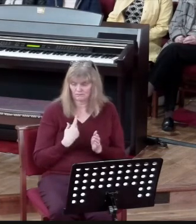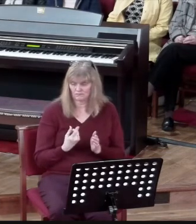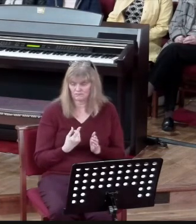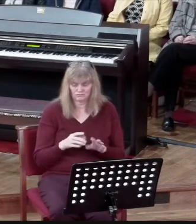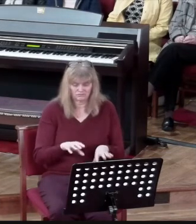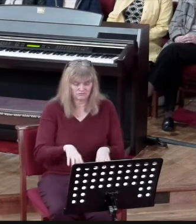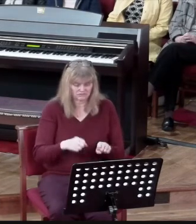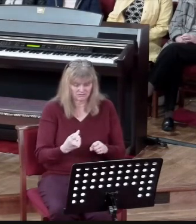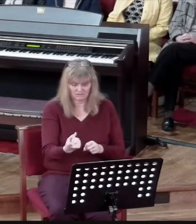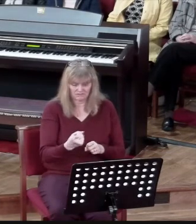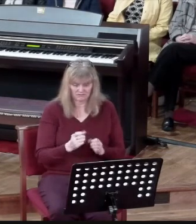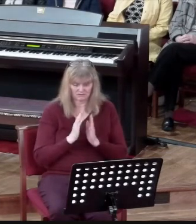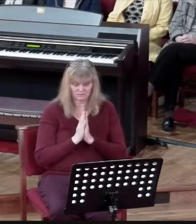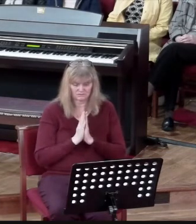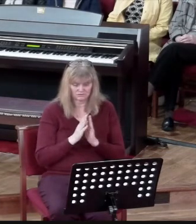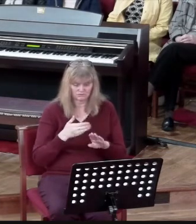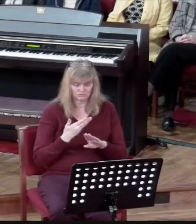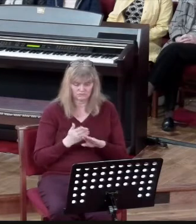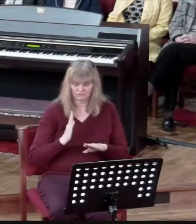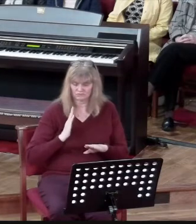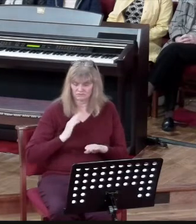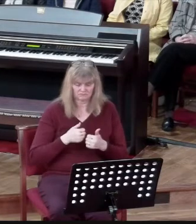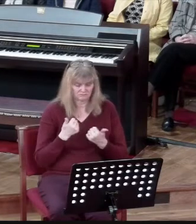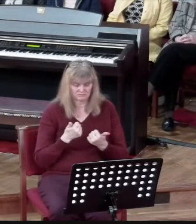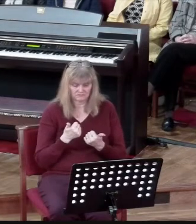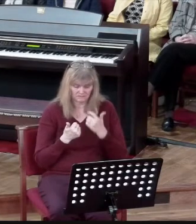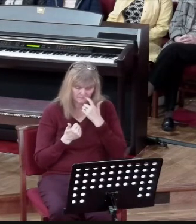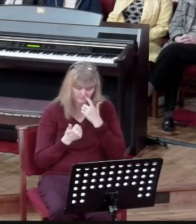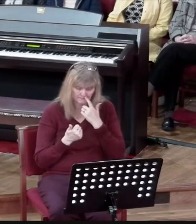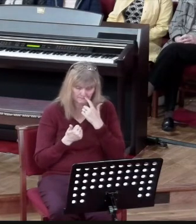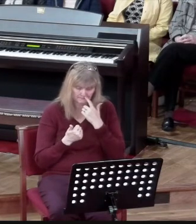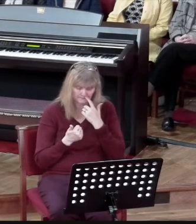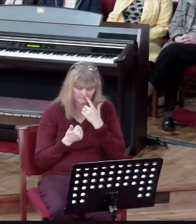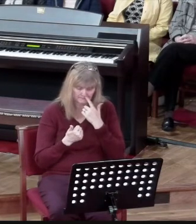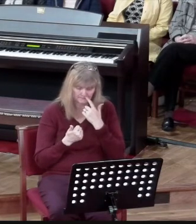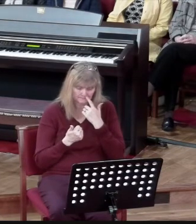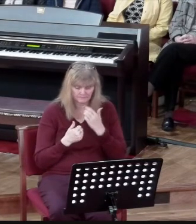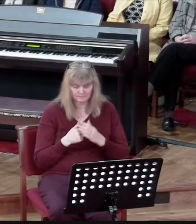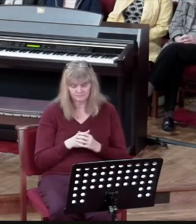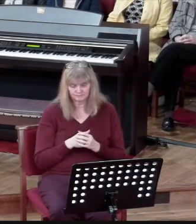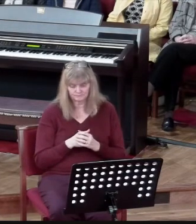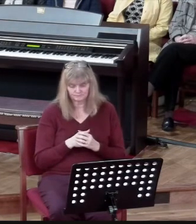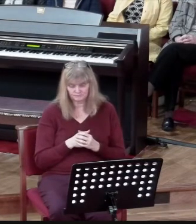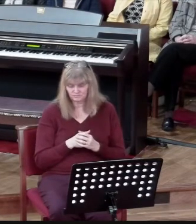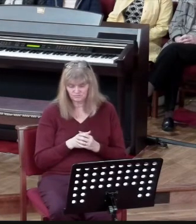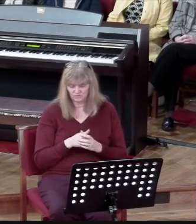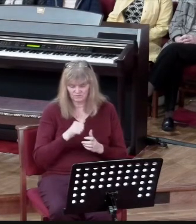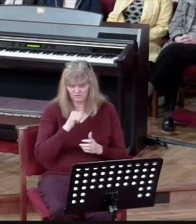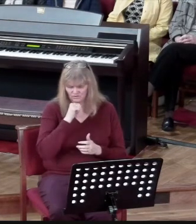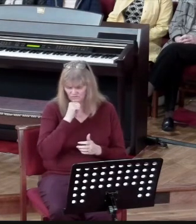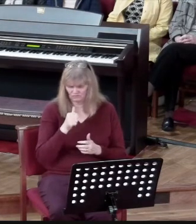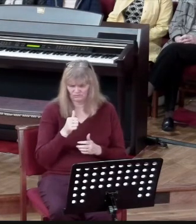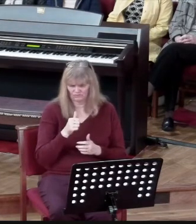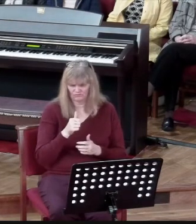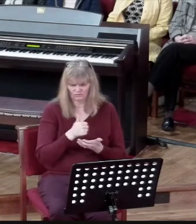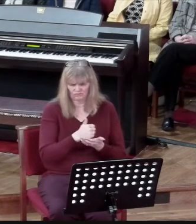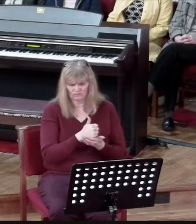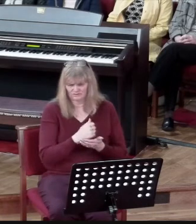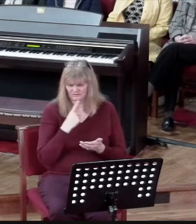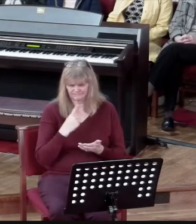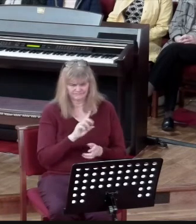that, they're not duties. They're about relationship. They're about you and him and Jesus and